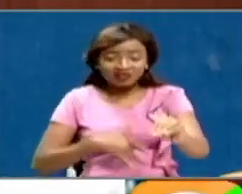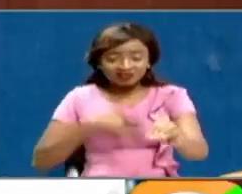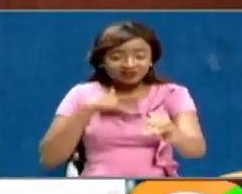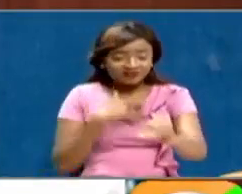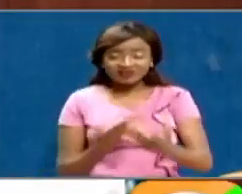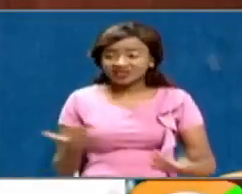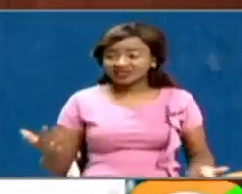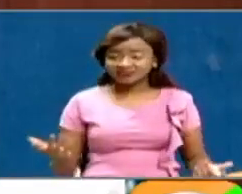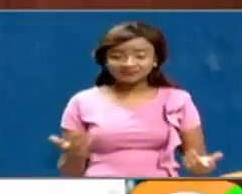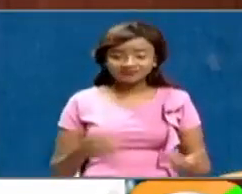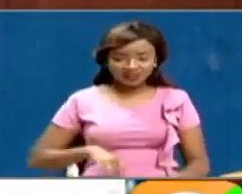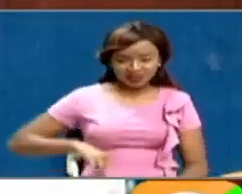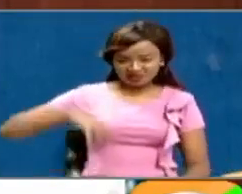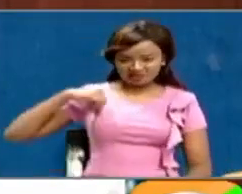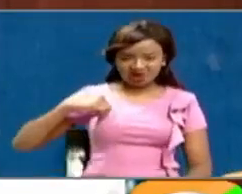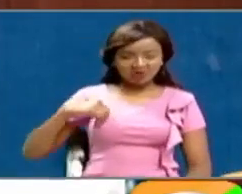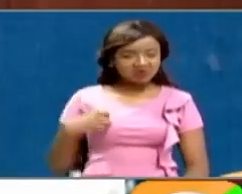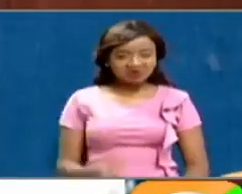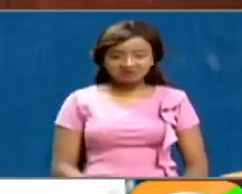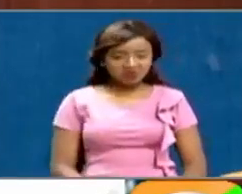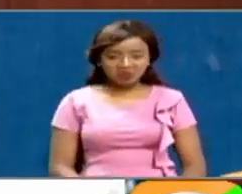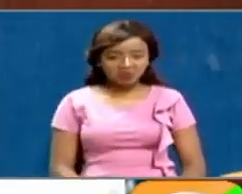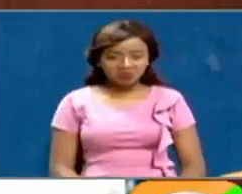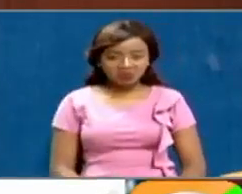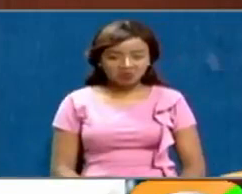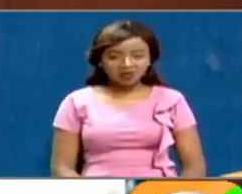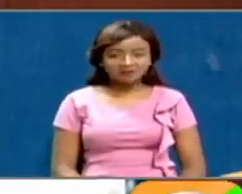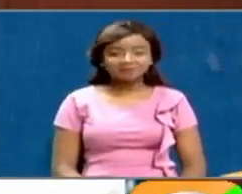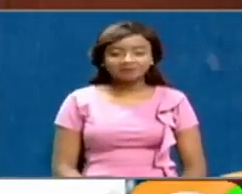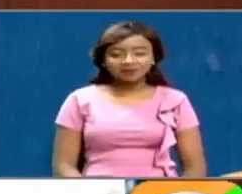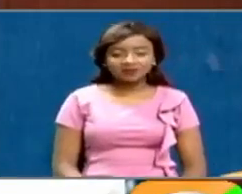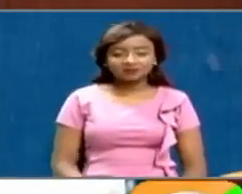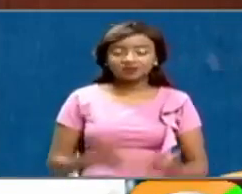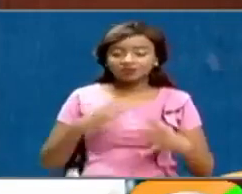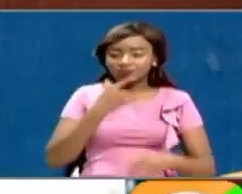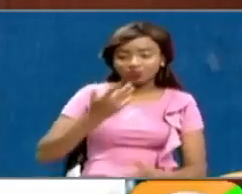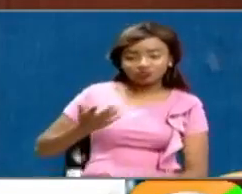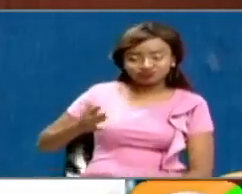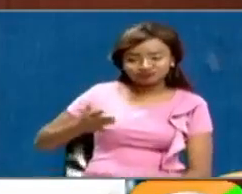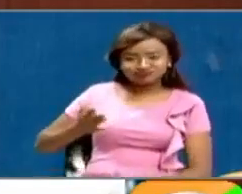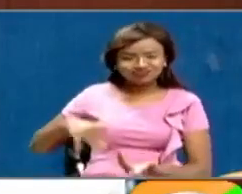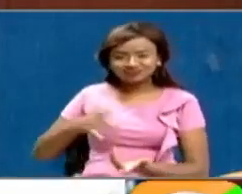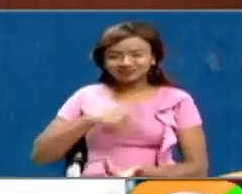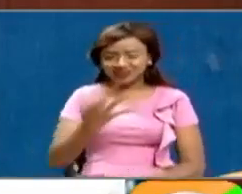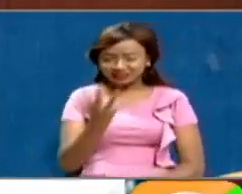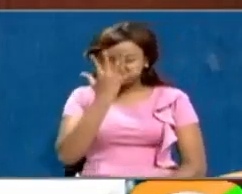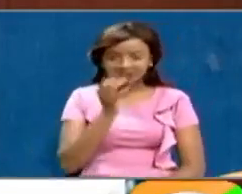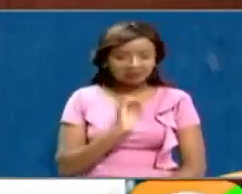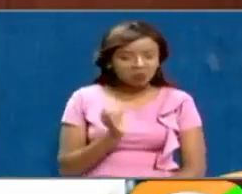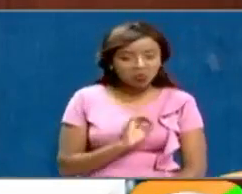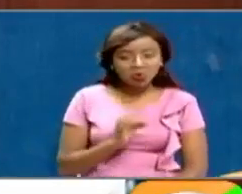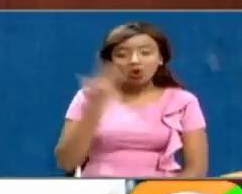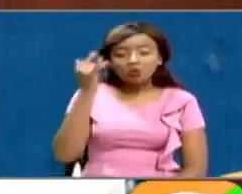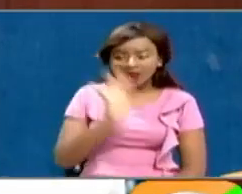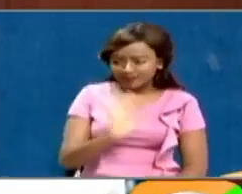feel proud or should not be proud. The foot that is behind should not feel ashamed